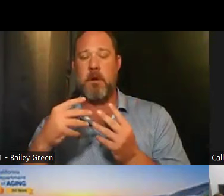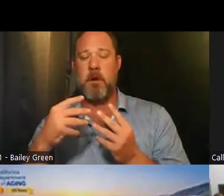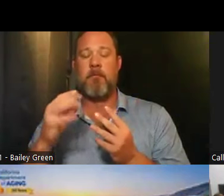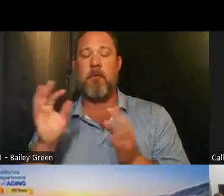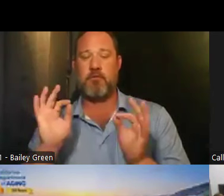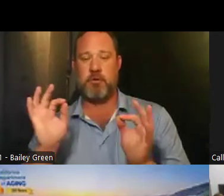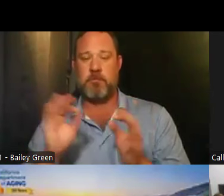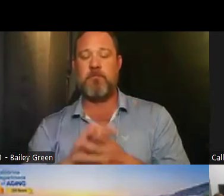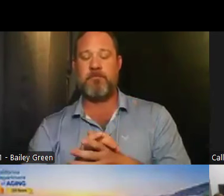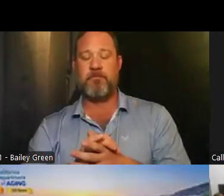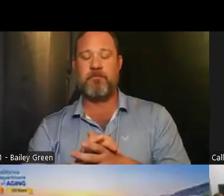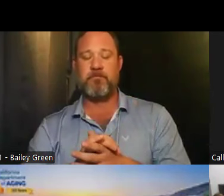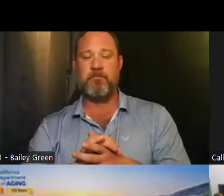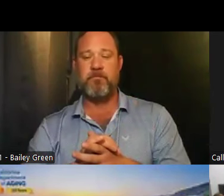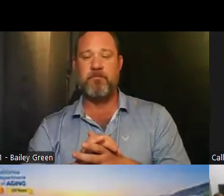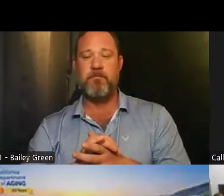function.